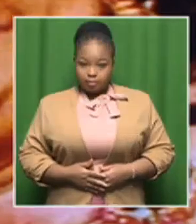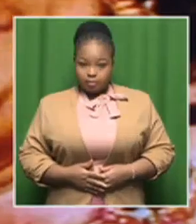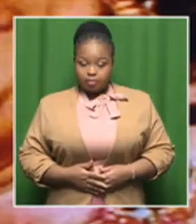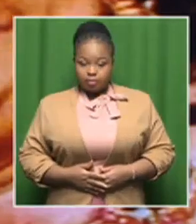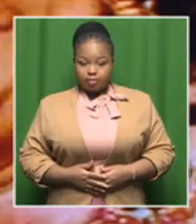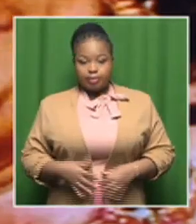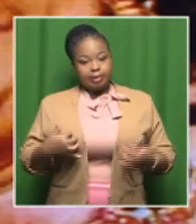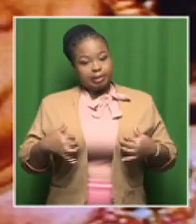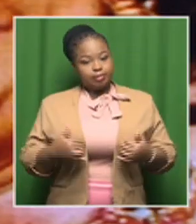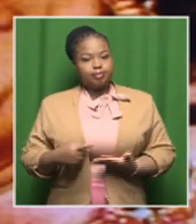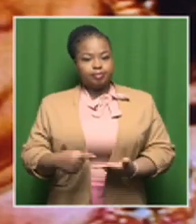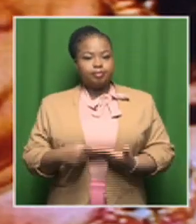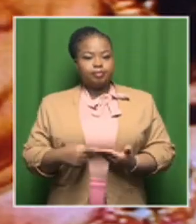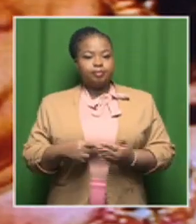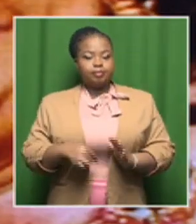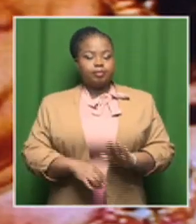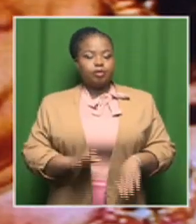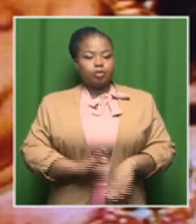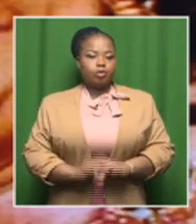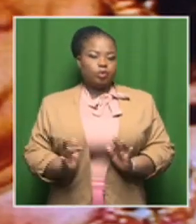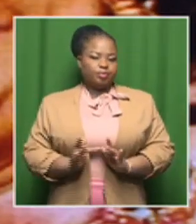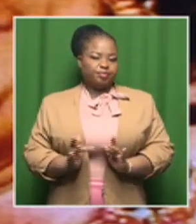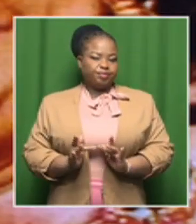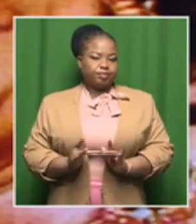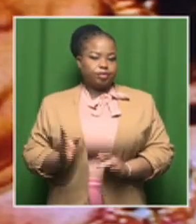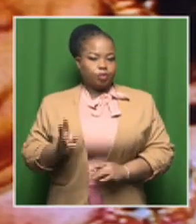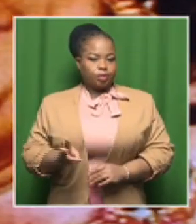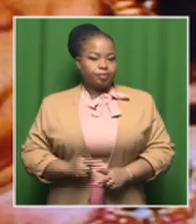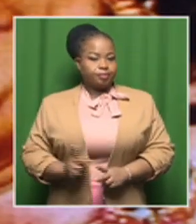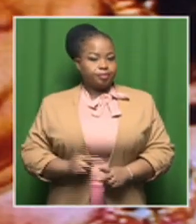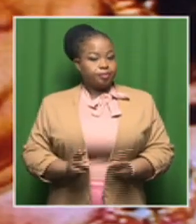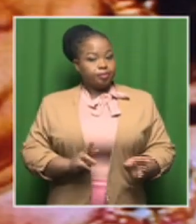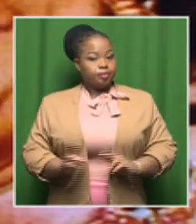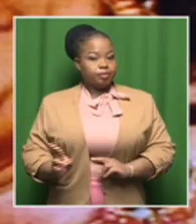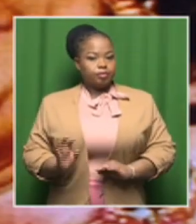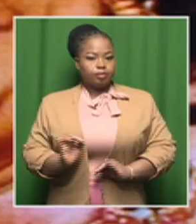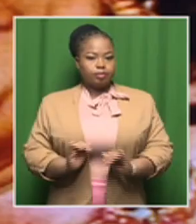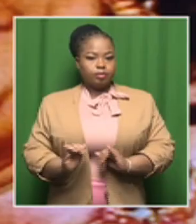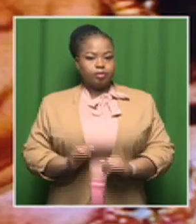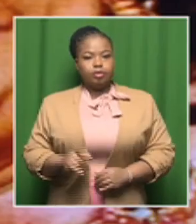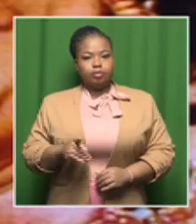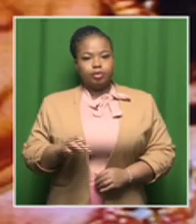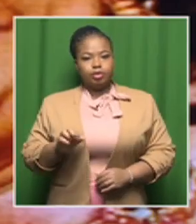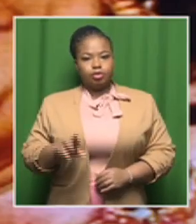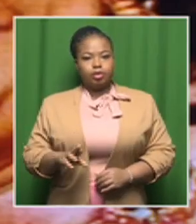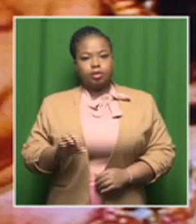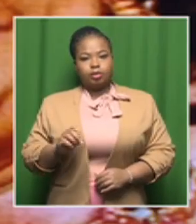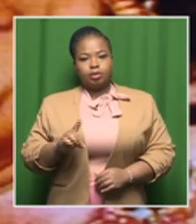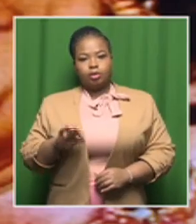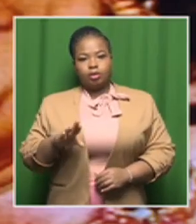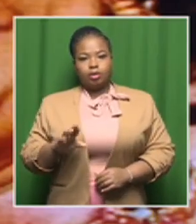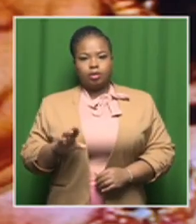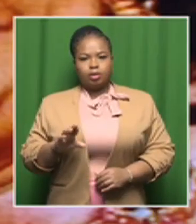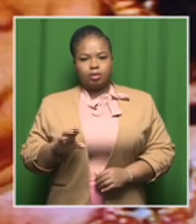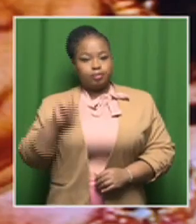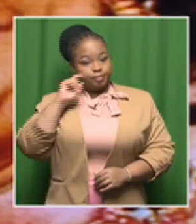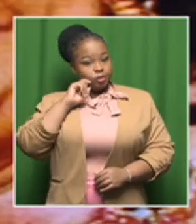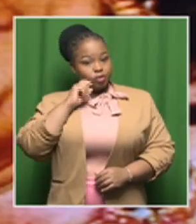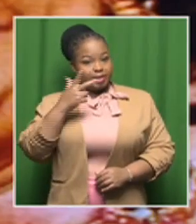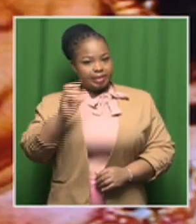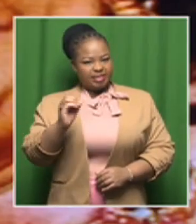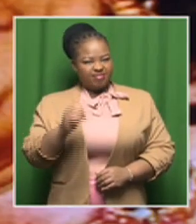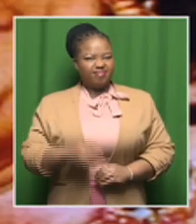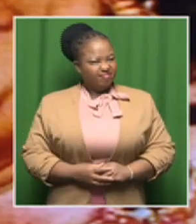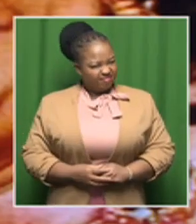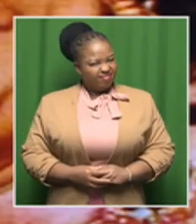Looking forward to a conversation. We're just getting him prepared and ready for the interview. It's Pieter-Dirk Uys, turning 80 years old. Can